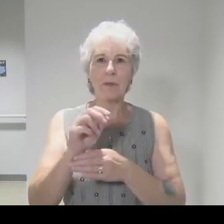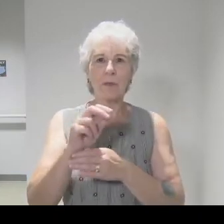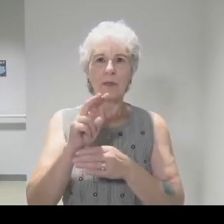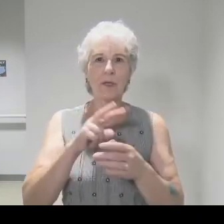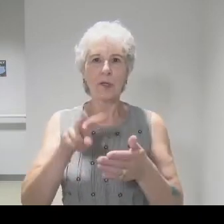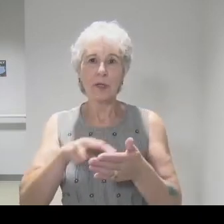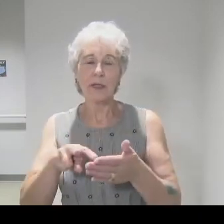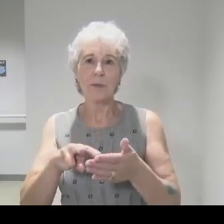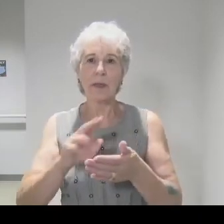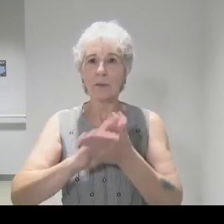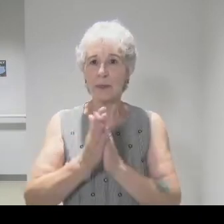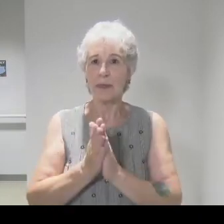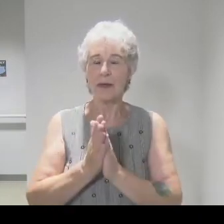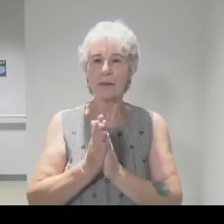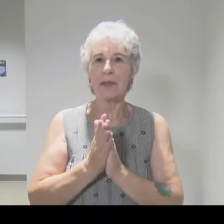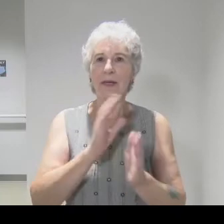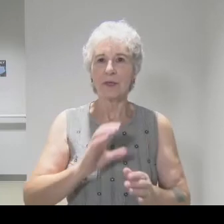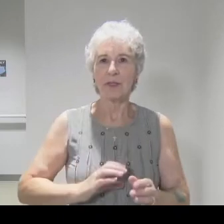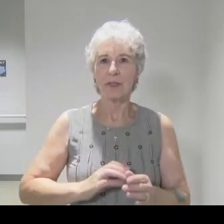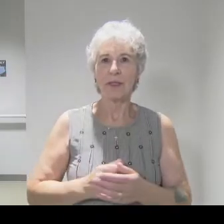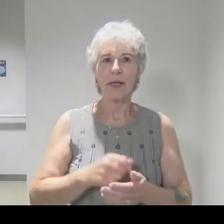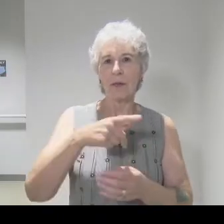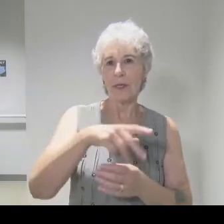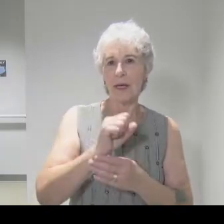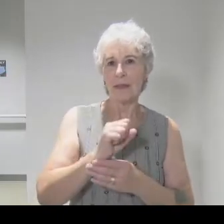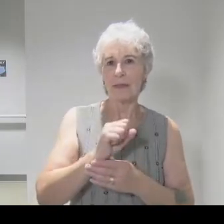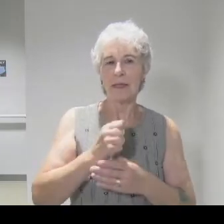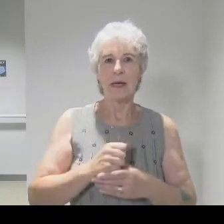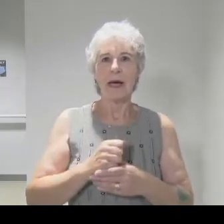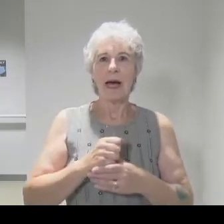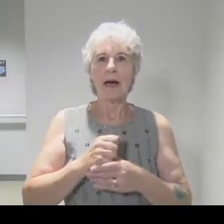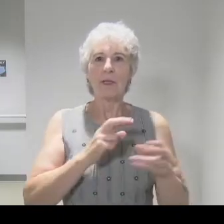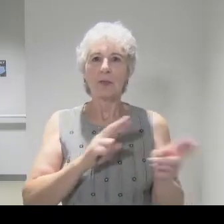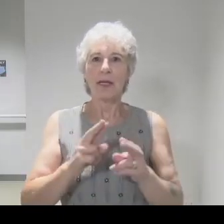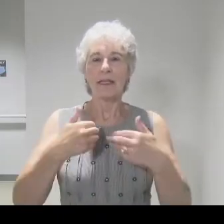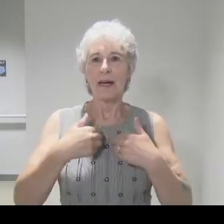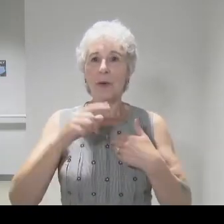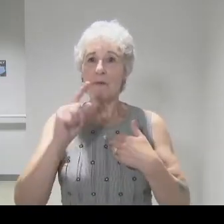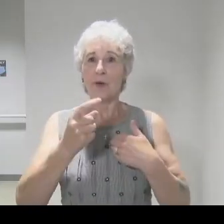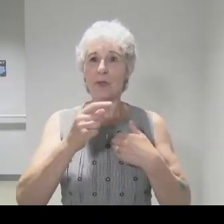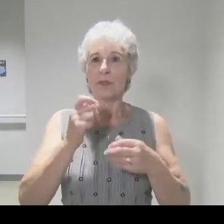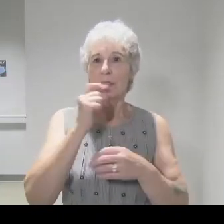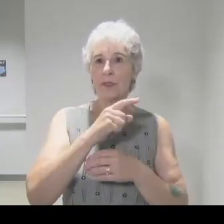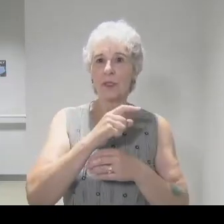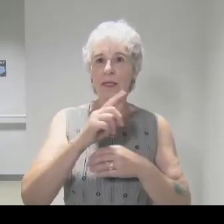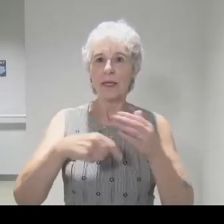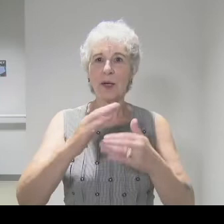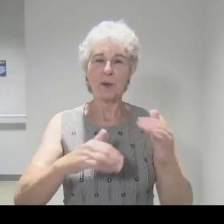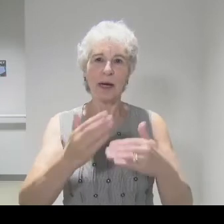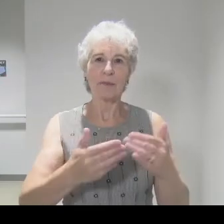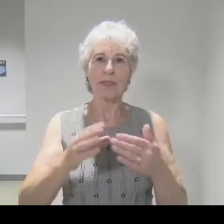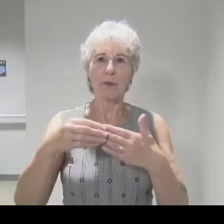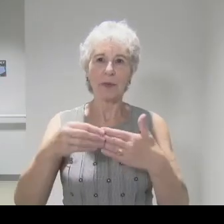Christian. And then I put a PS on it that I was about ready to have my first child, and then I wrapped it up in plastic, put it in the hole, put the